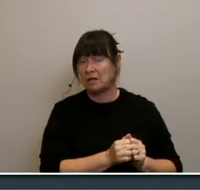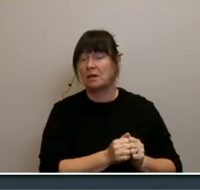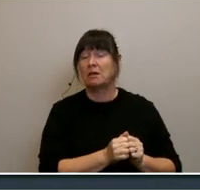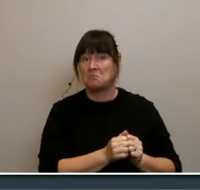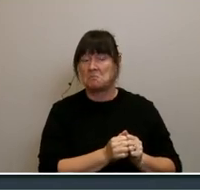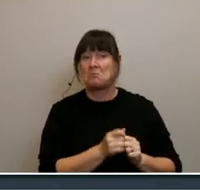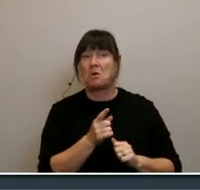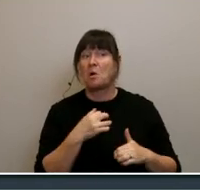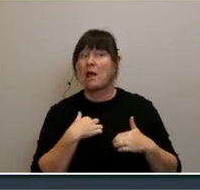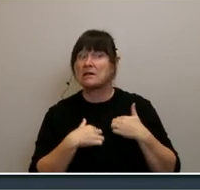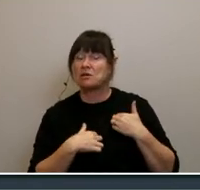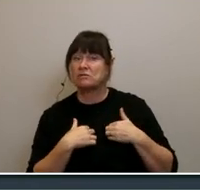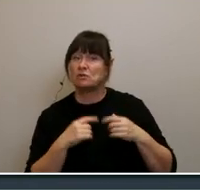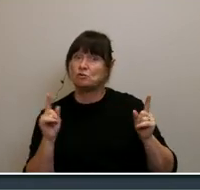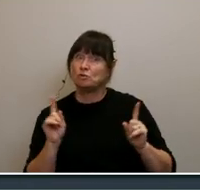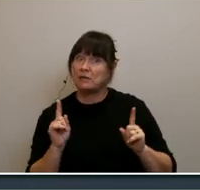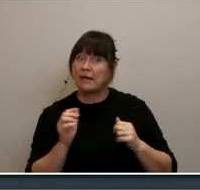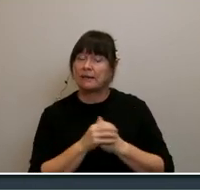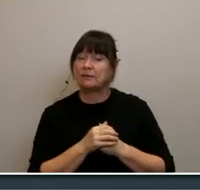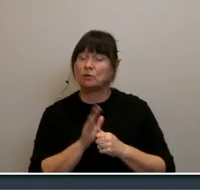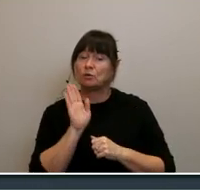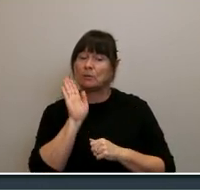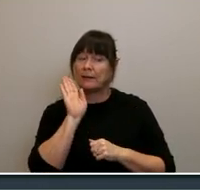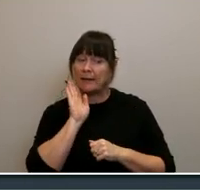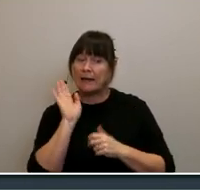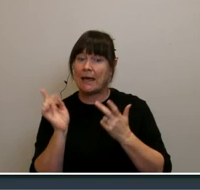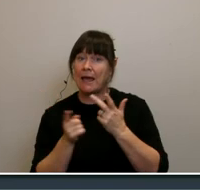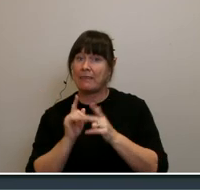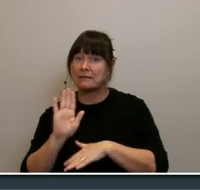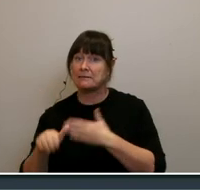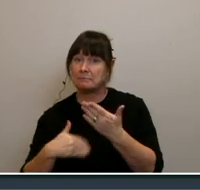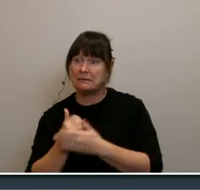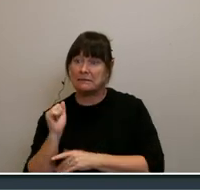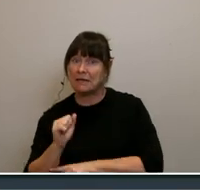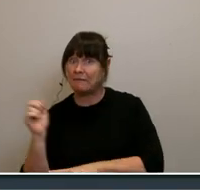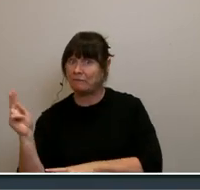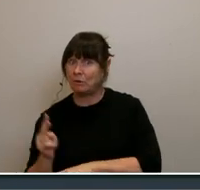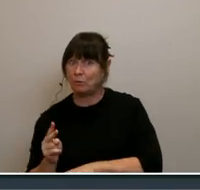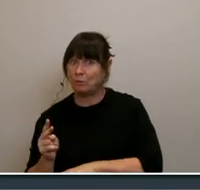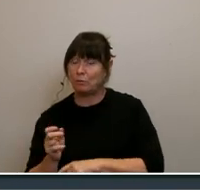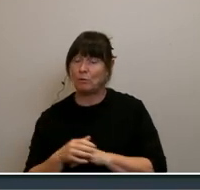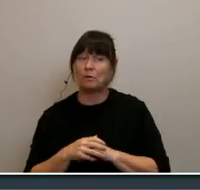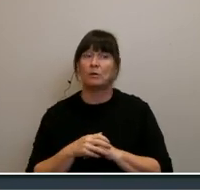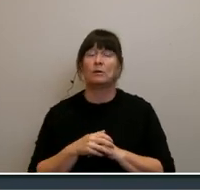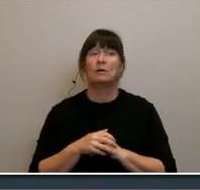And I was very interested today to hear some of the other submitters,